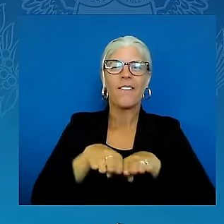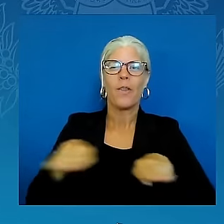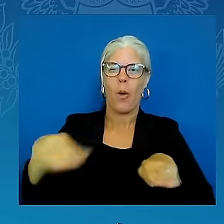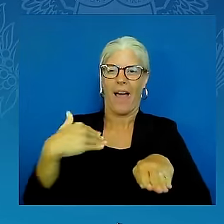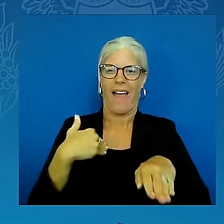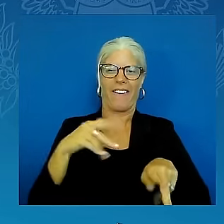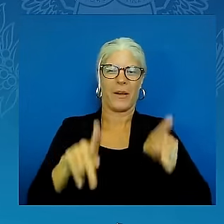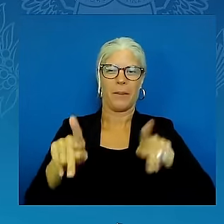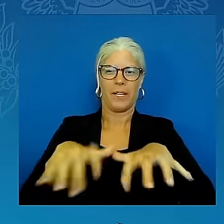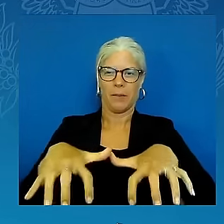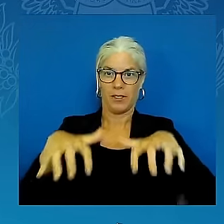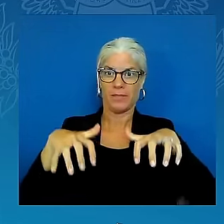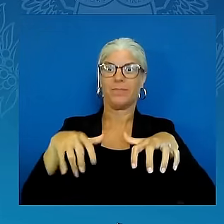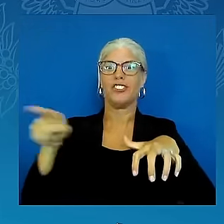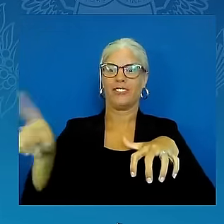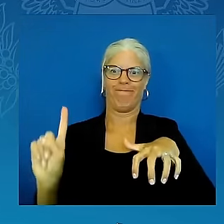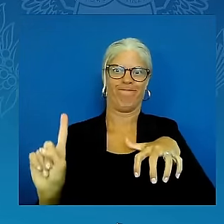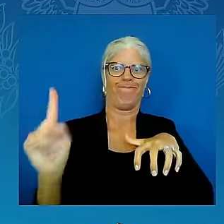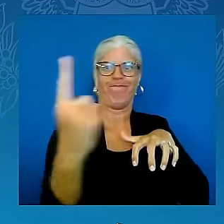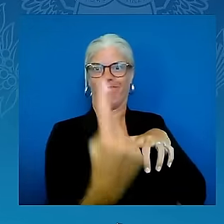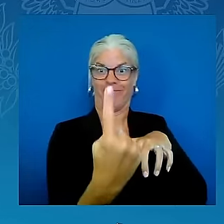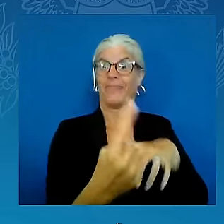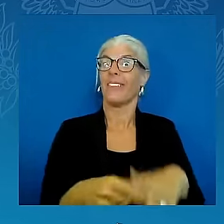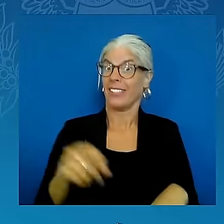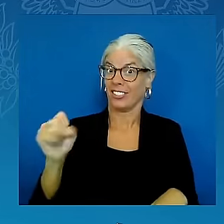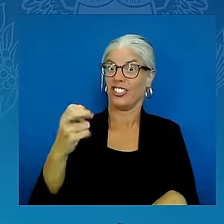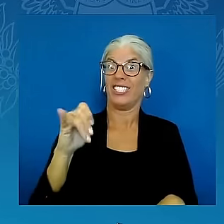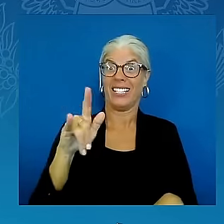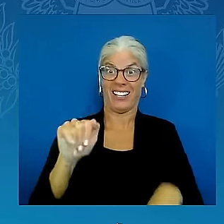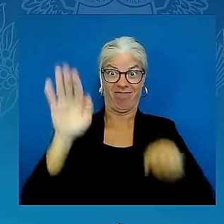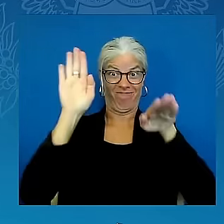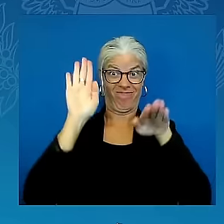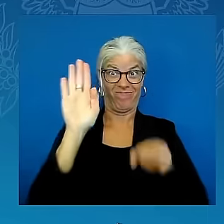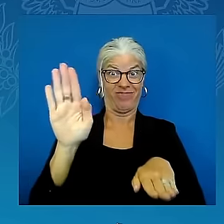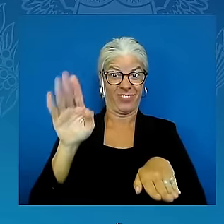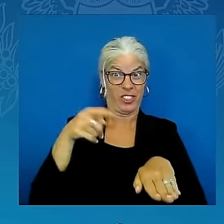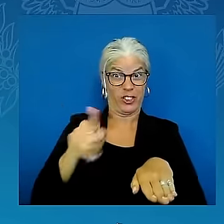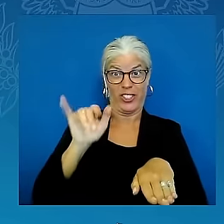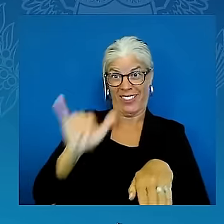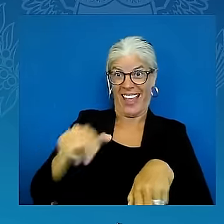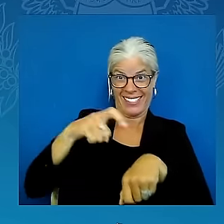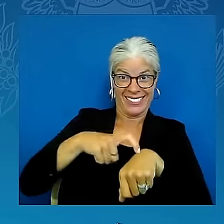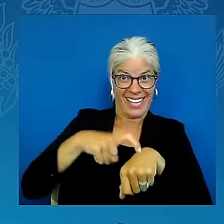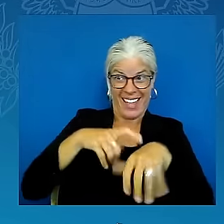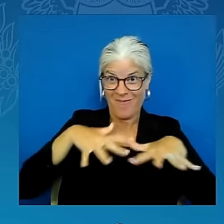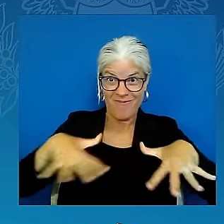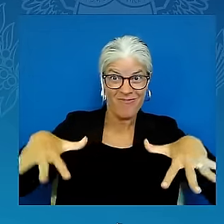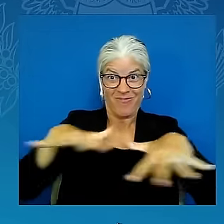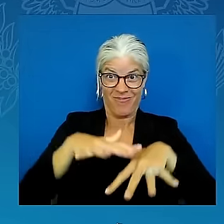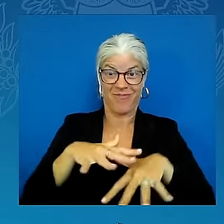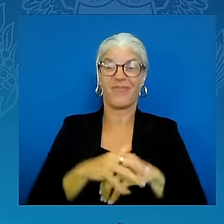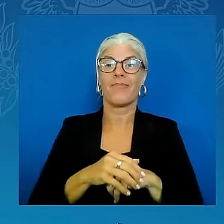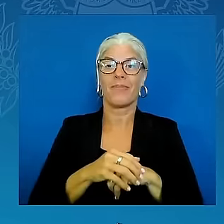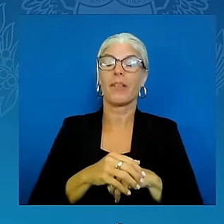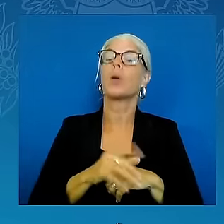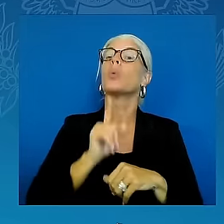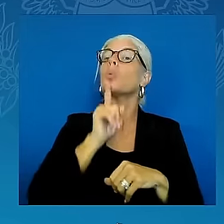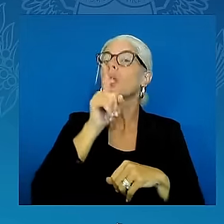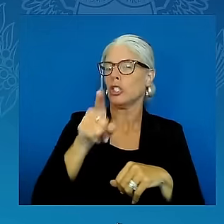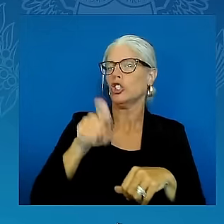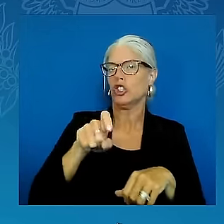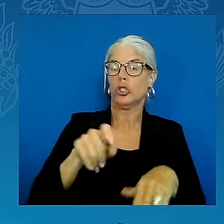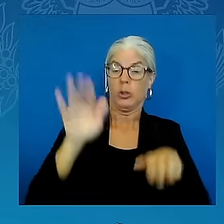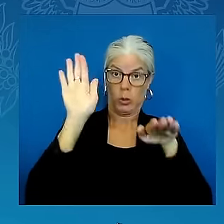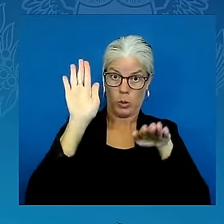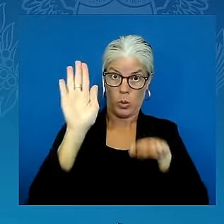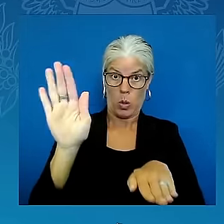in Congress. And Sheila's words were simple, but very concise. She said, "As